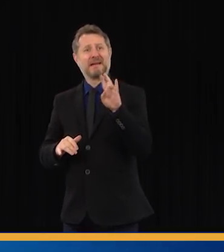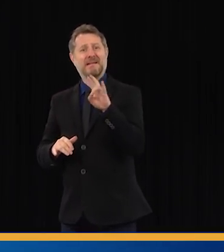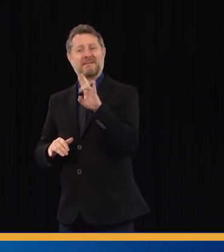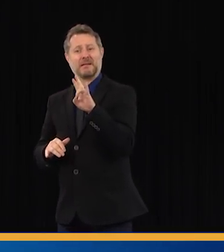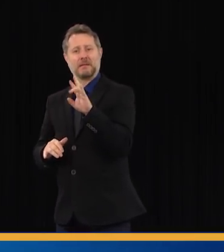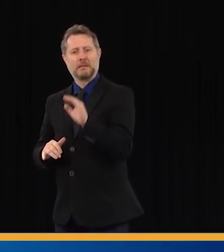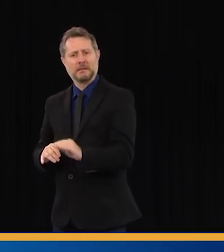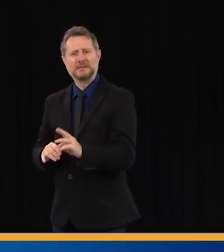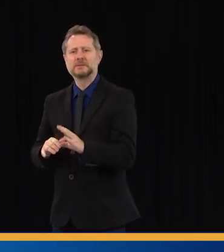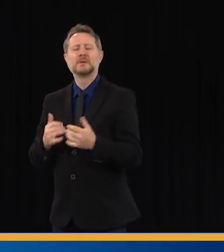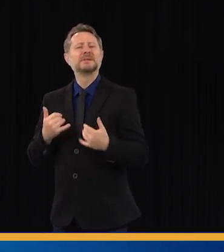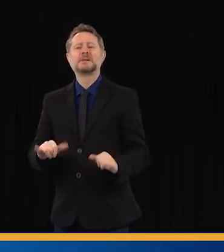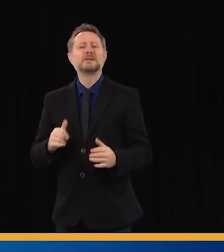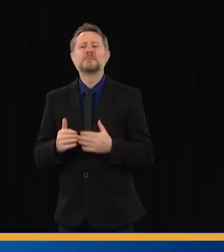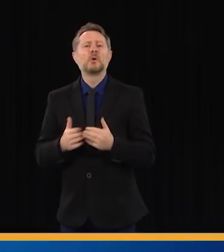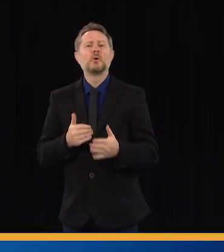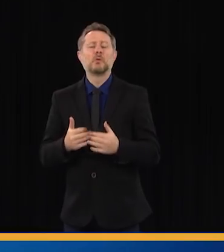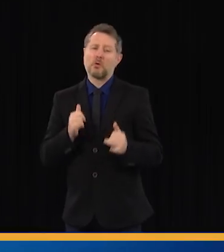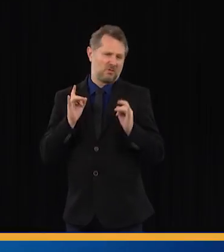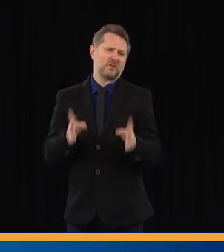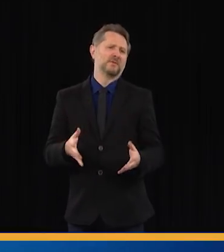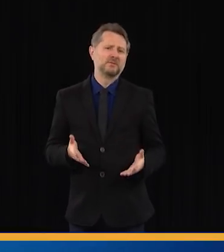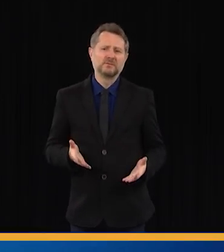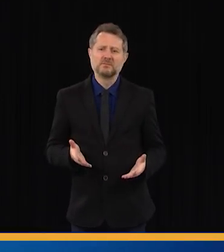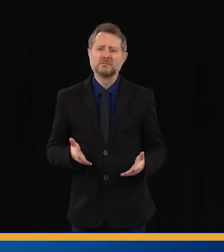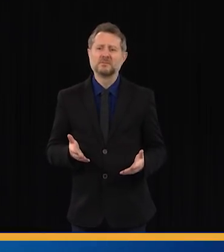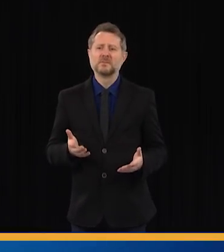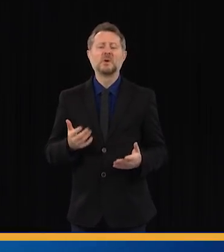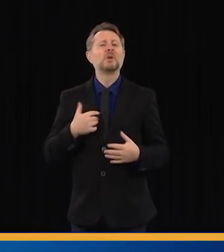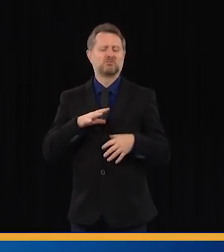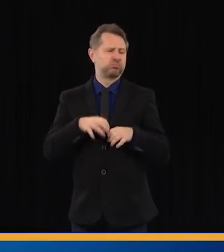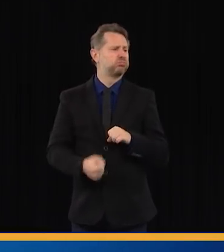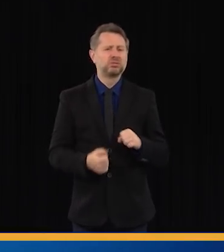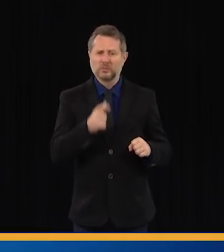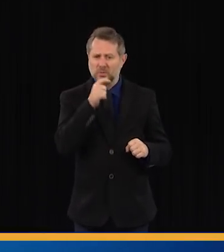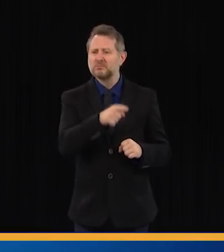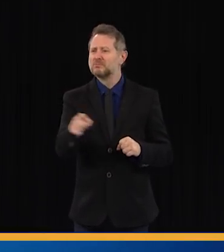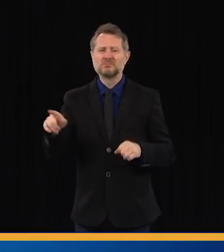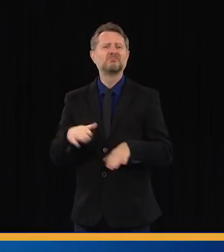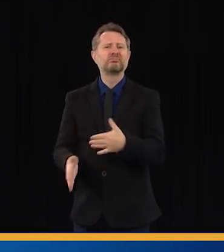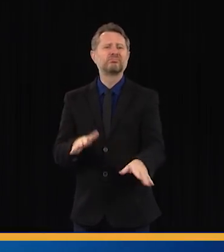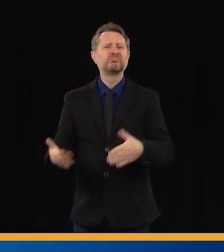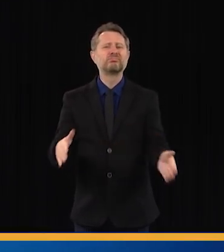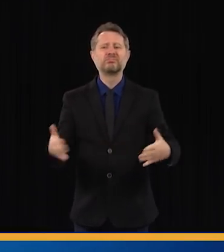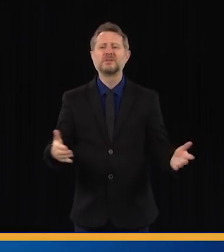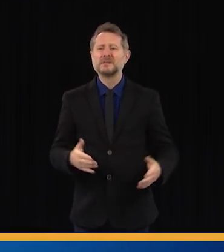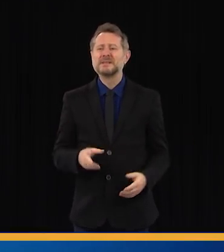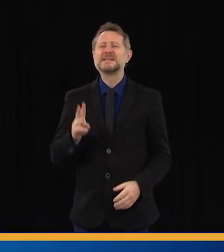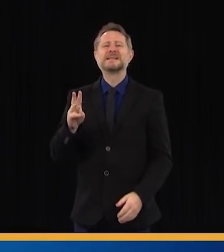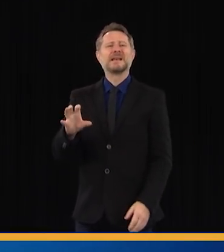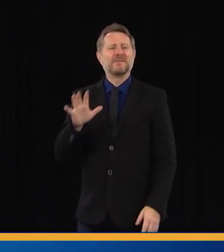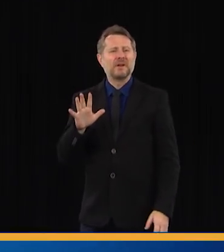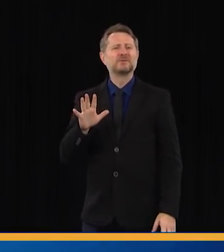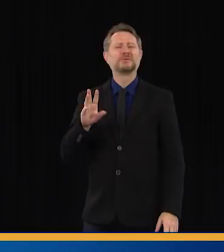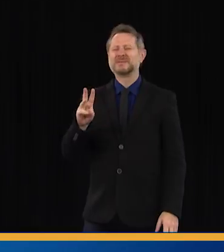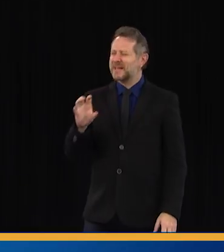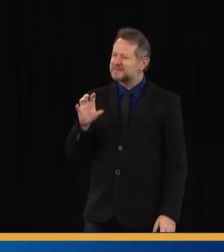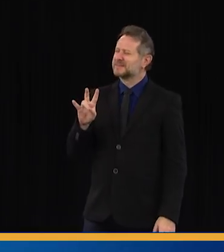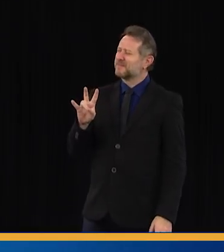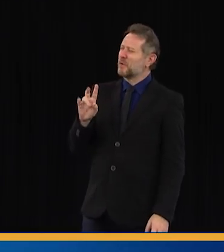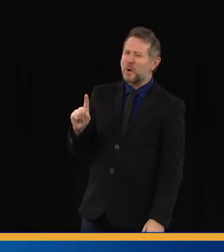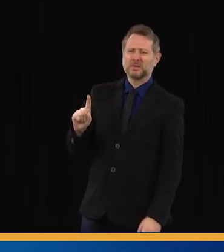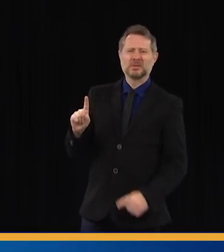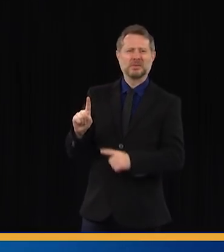horrific level of pain and grief and sorrow. This is 671 people who passed